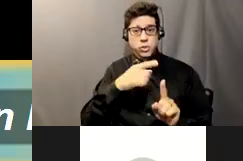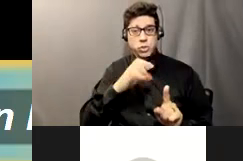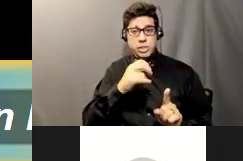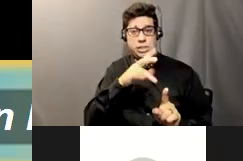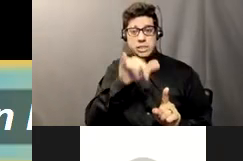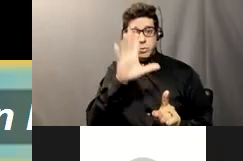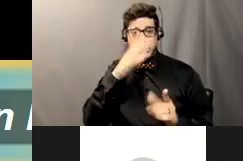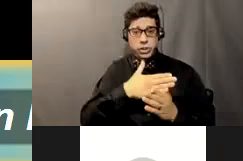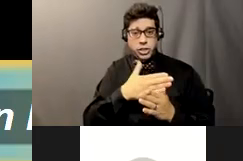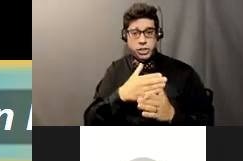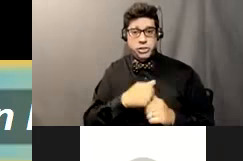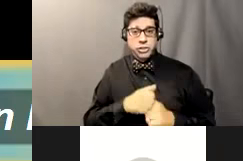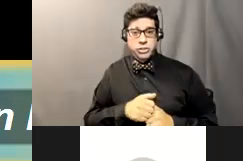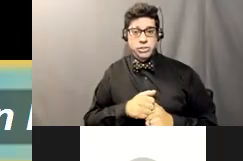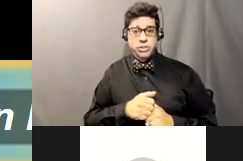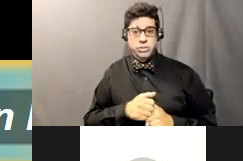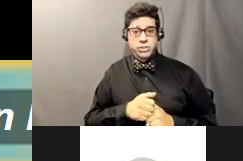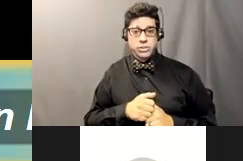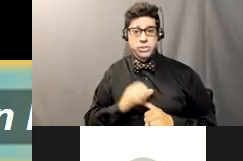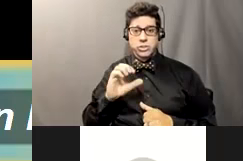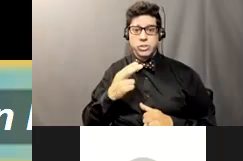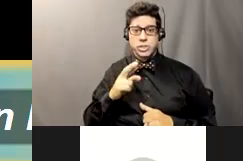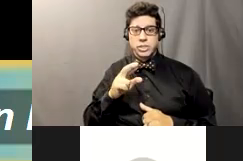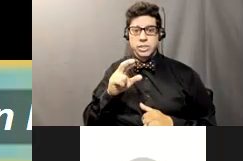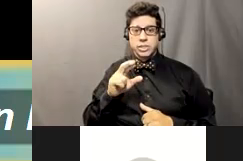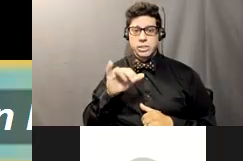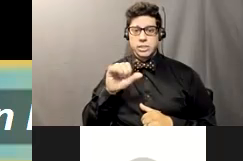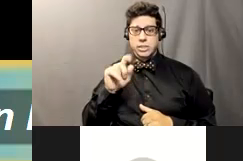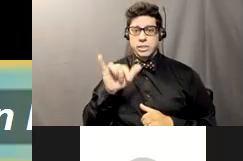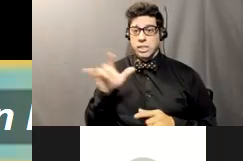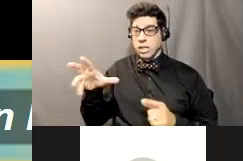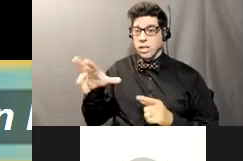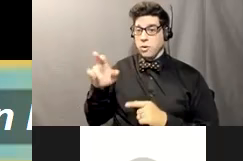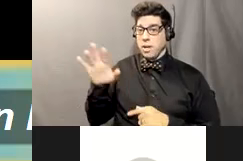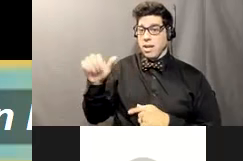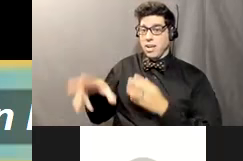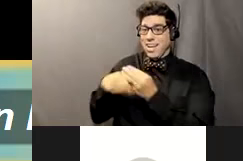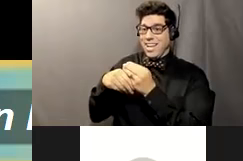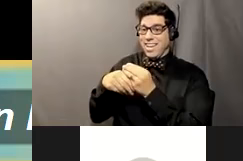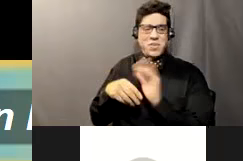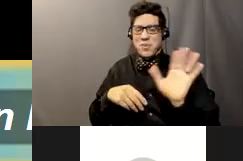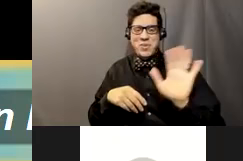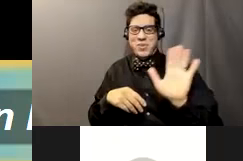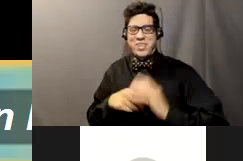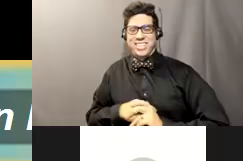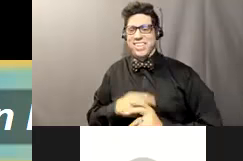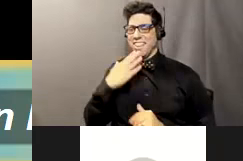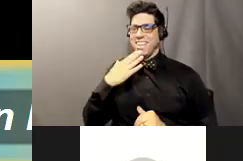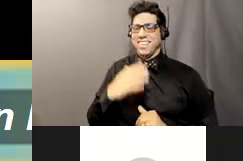for us? Yes. Great. Did you have something else to add, Rebecca? No. Okay, thank